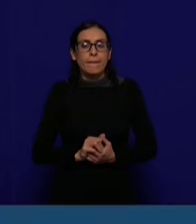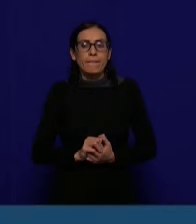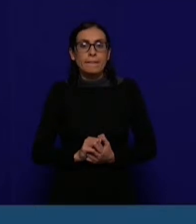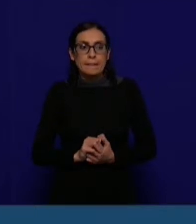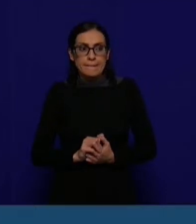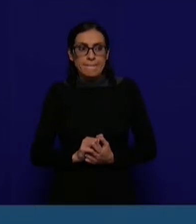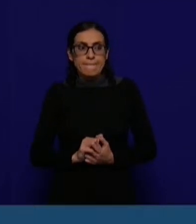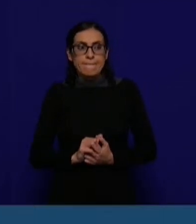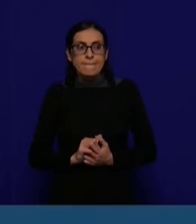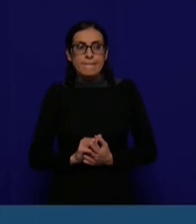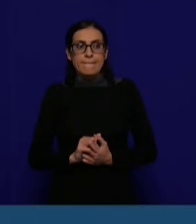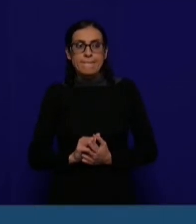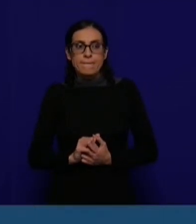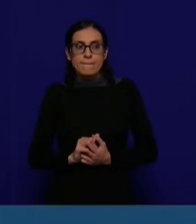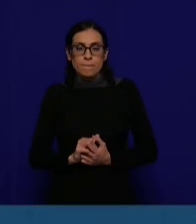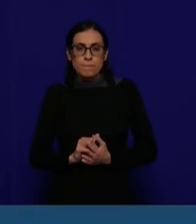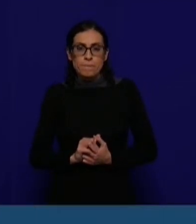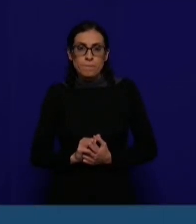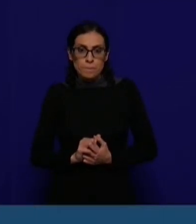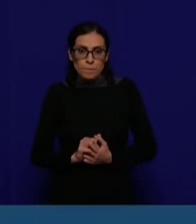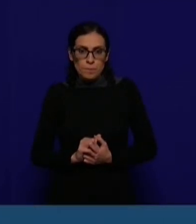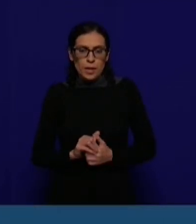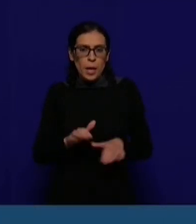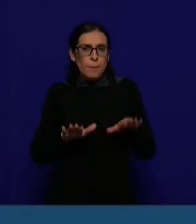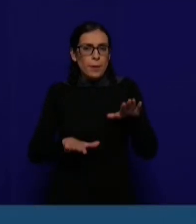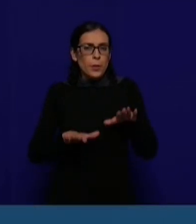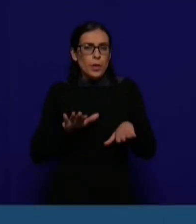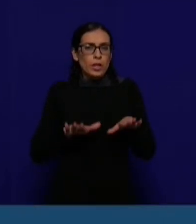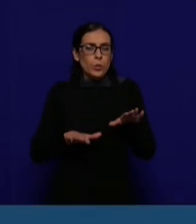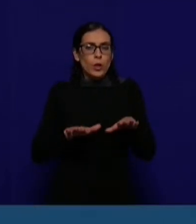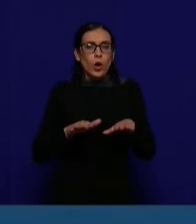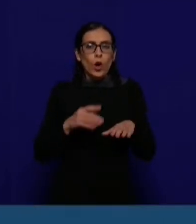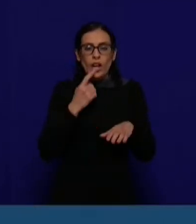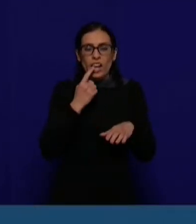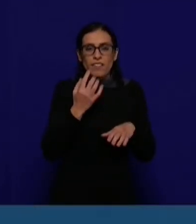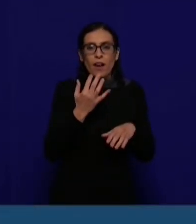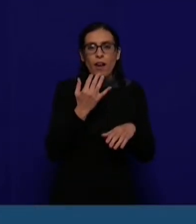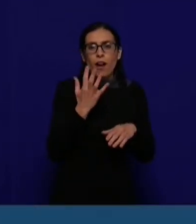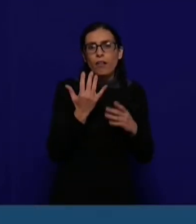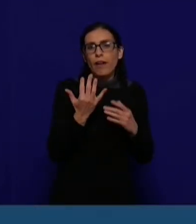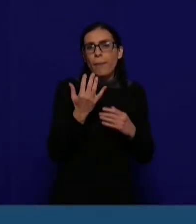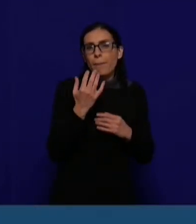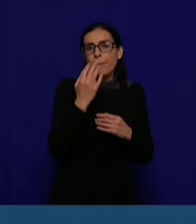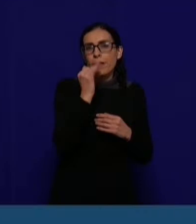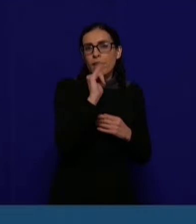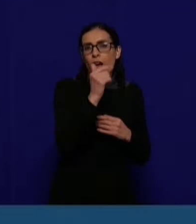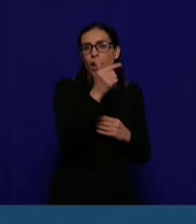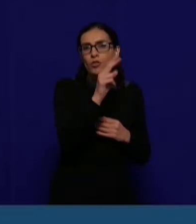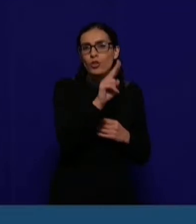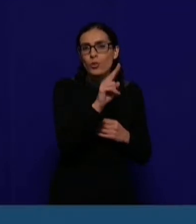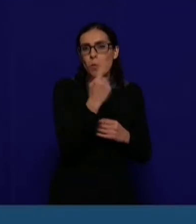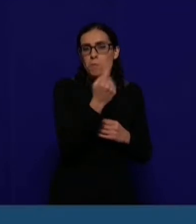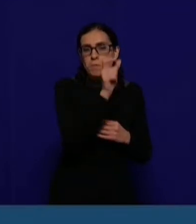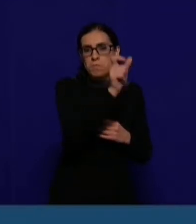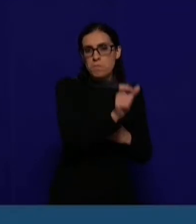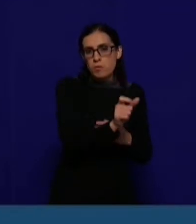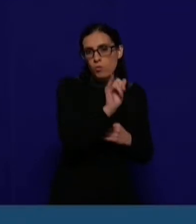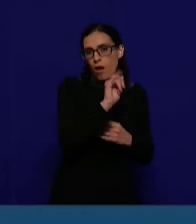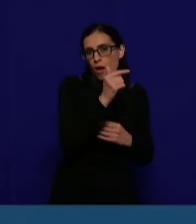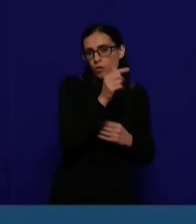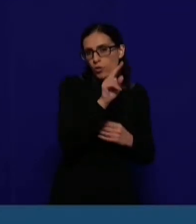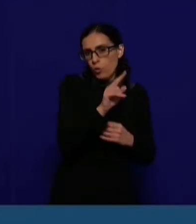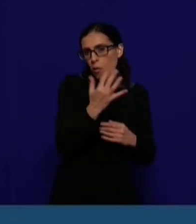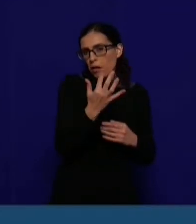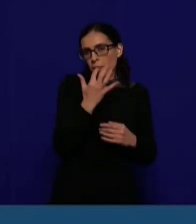ta' mistoqsijiet, kemm il-medja ta' persuni illi qegħdin jidħlu fl-ITU ta' Mater Dei kawża tal-COVID